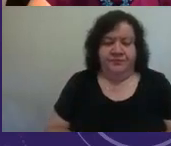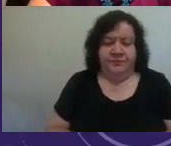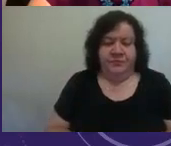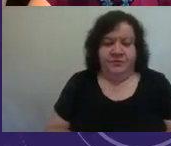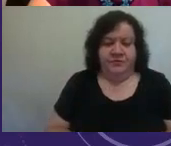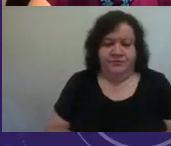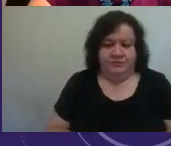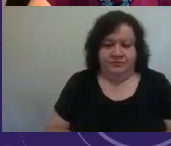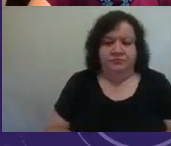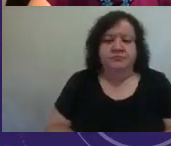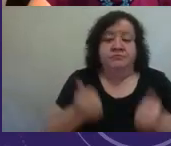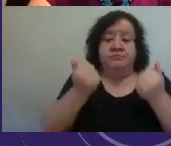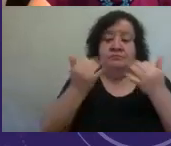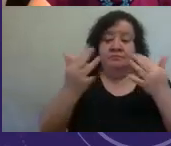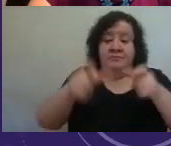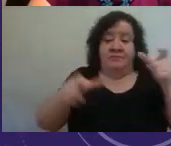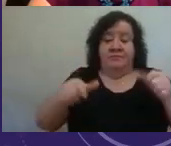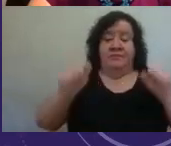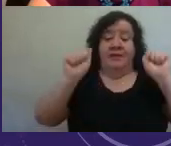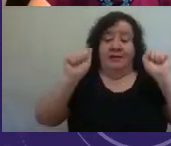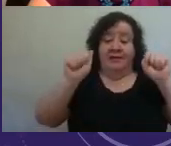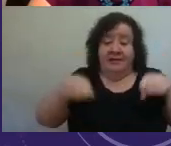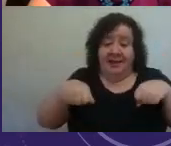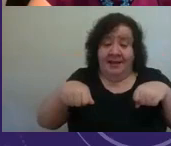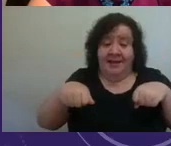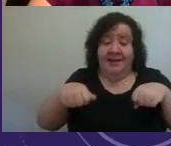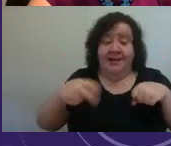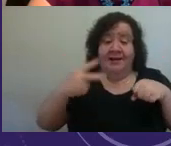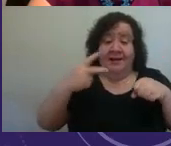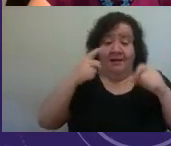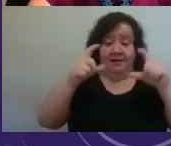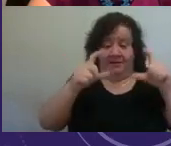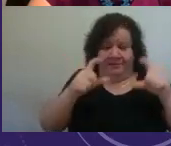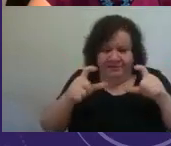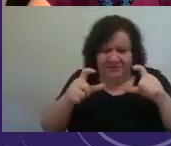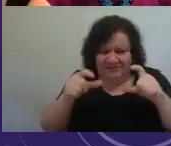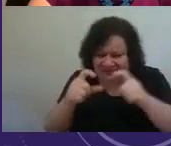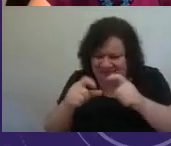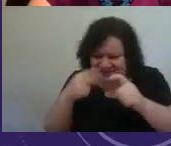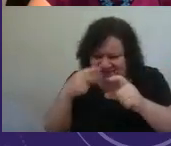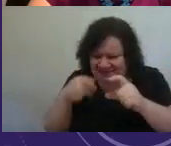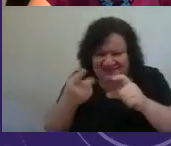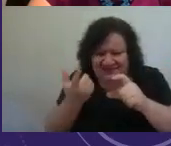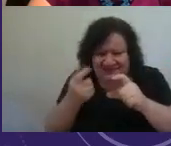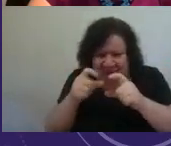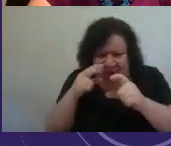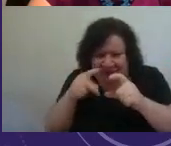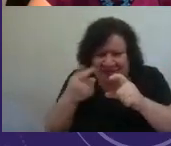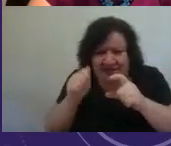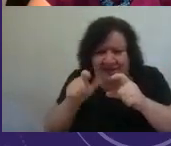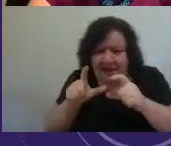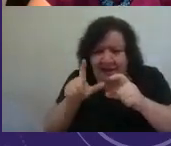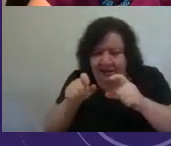the picture that shows up at the bottom is of two women, one wearing